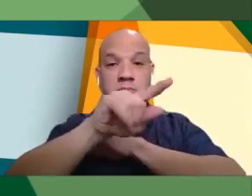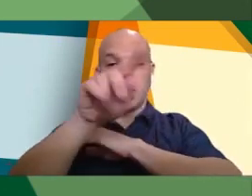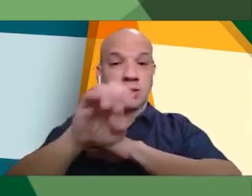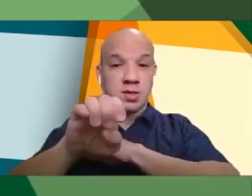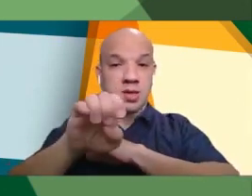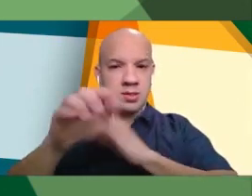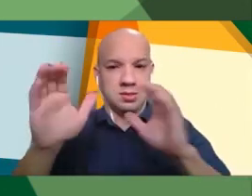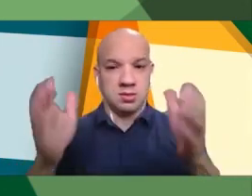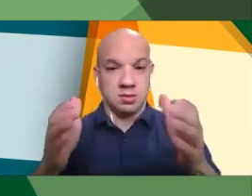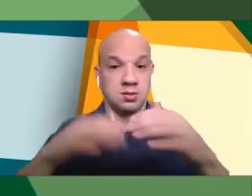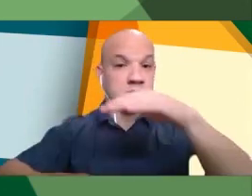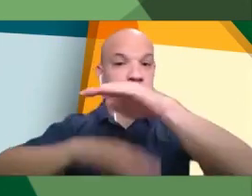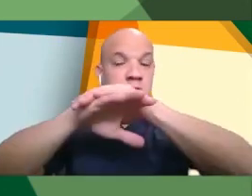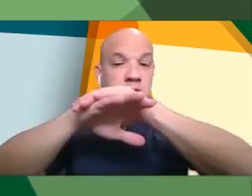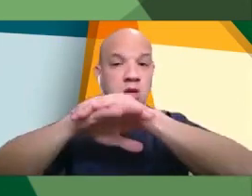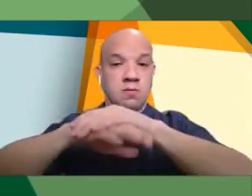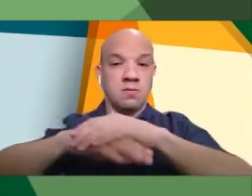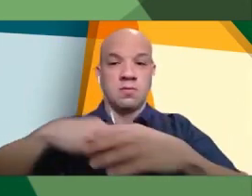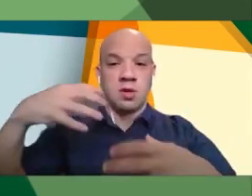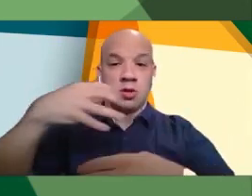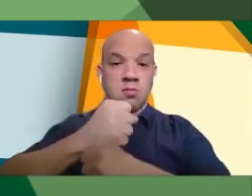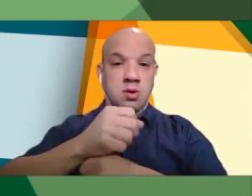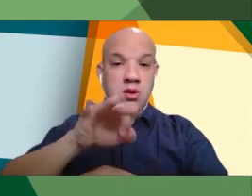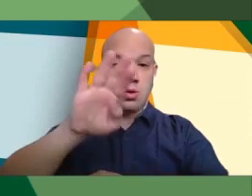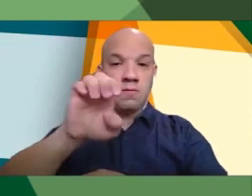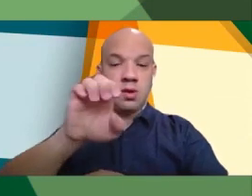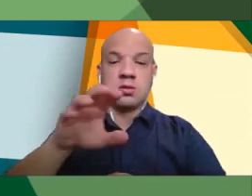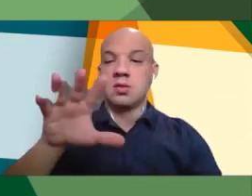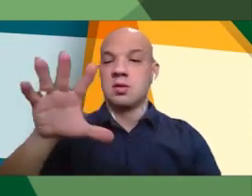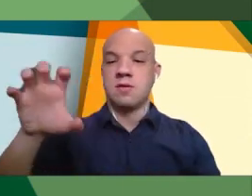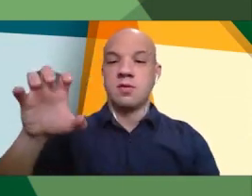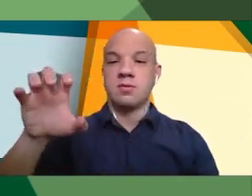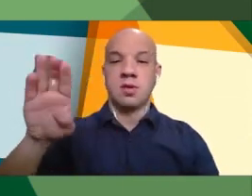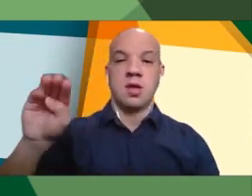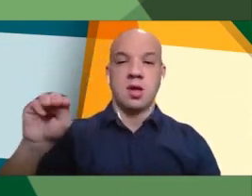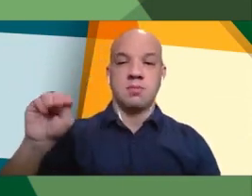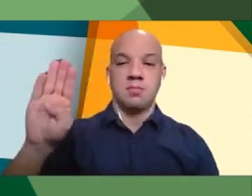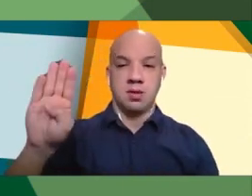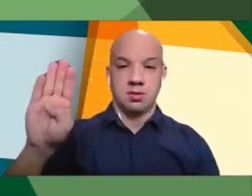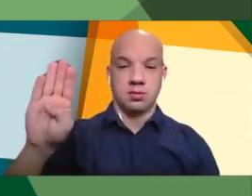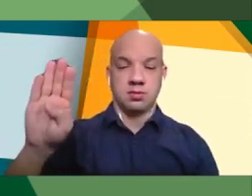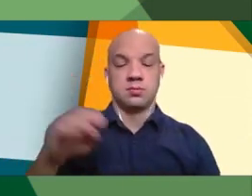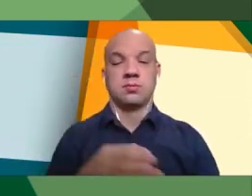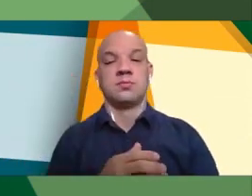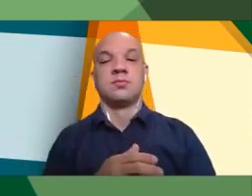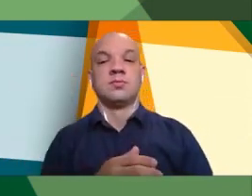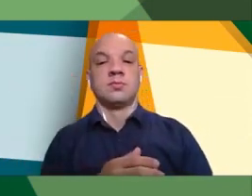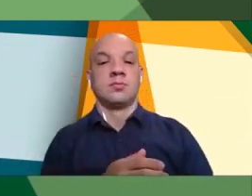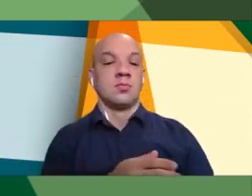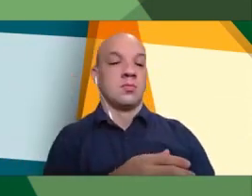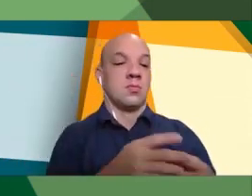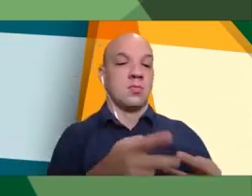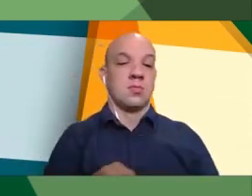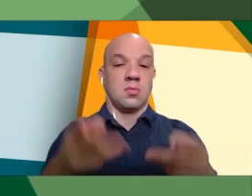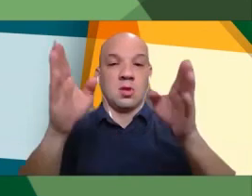document or compressed file is 500 megabytes. The proposer is